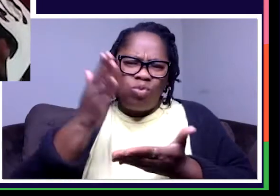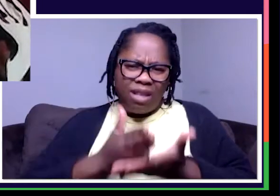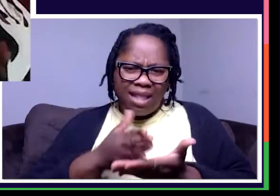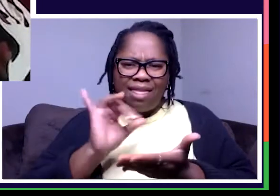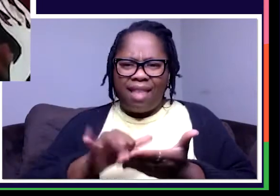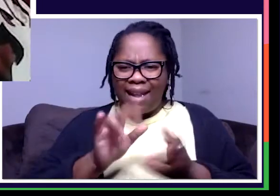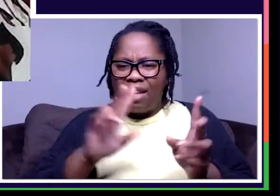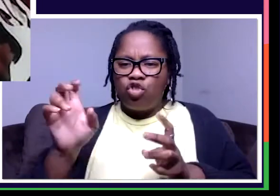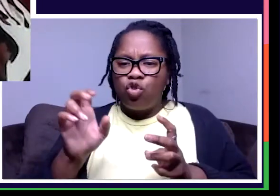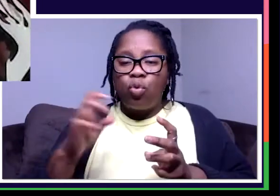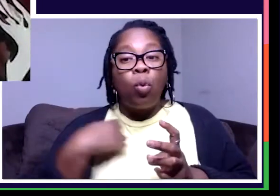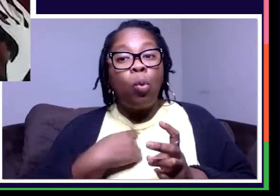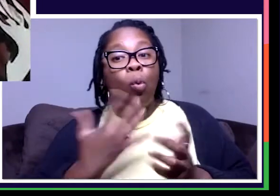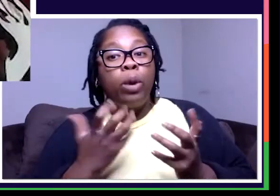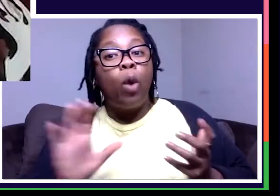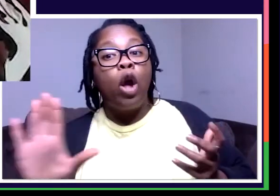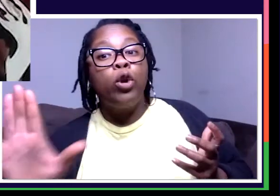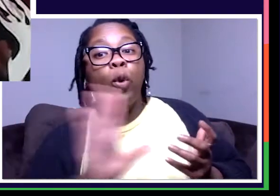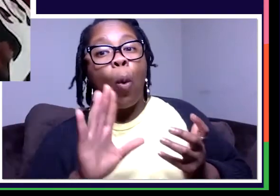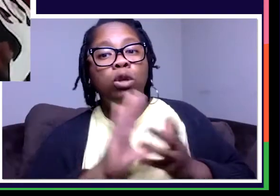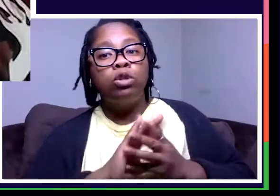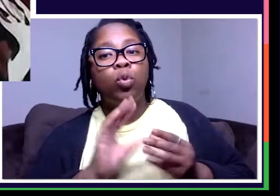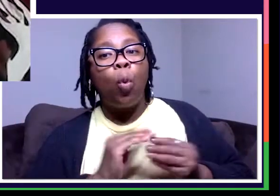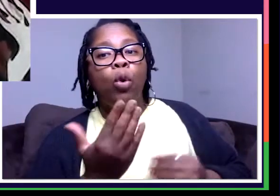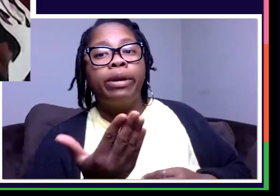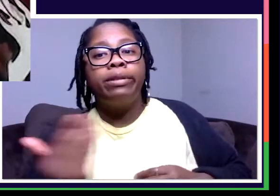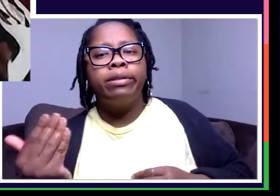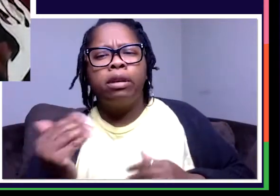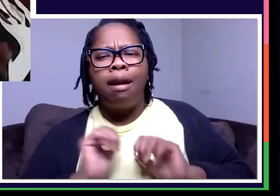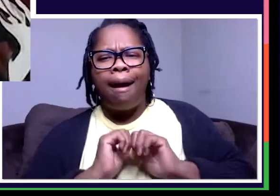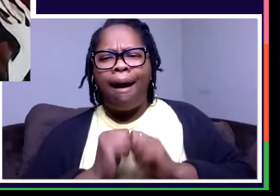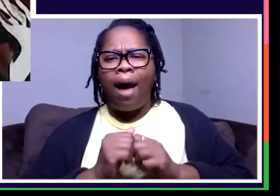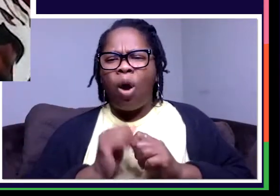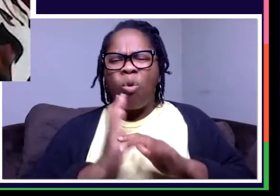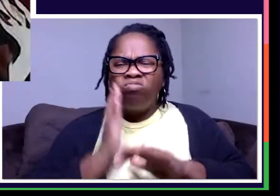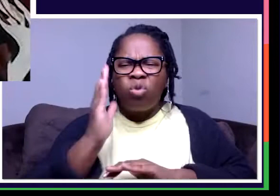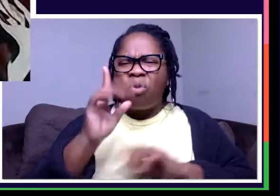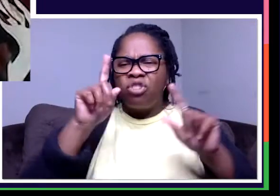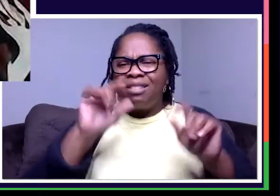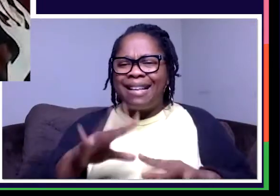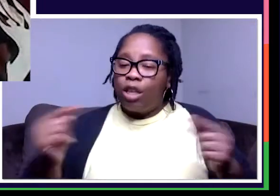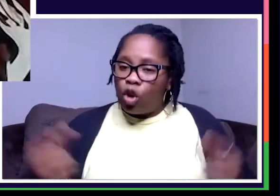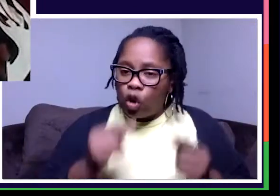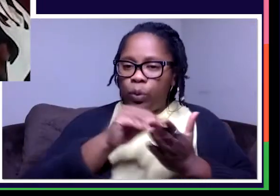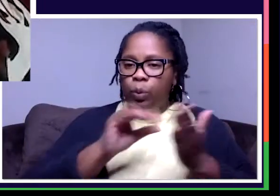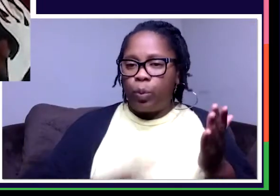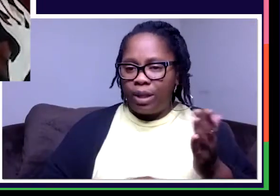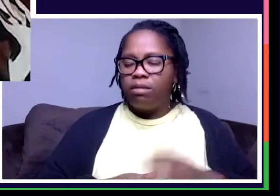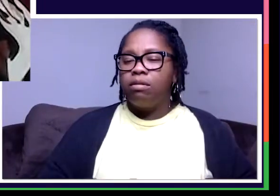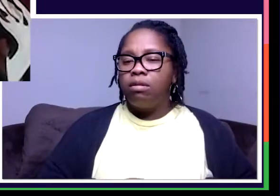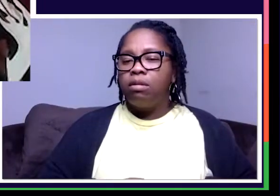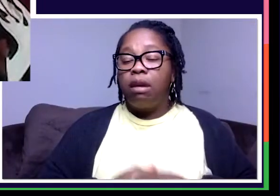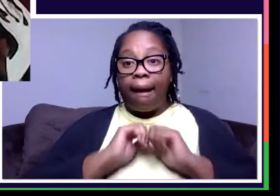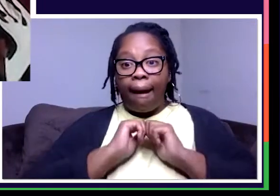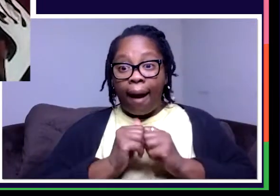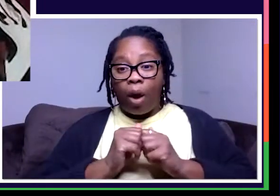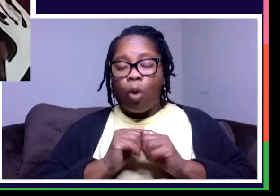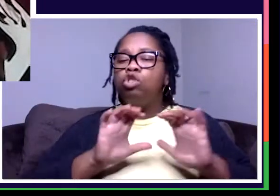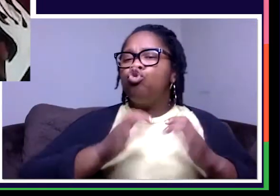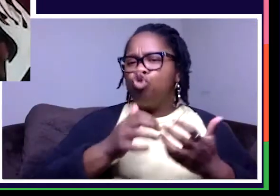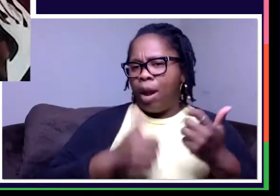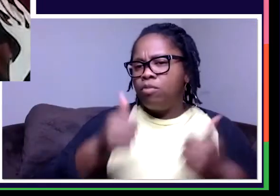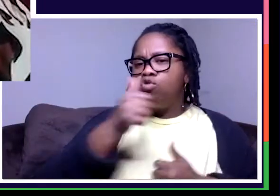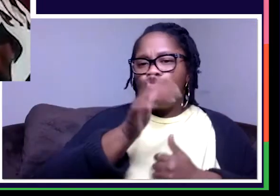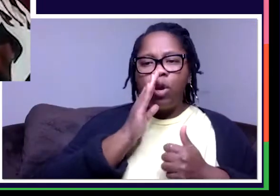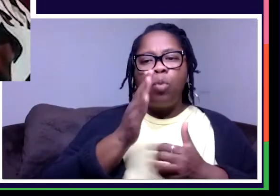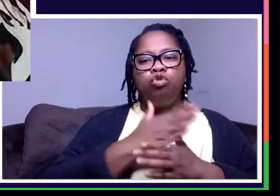be looking for your stories on how overtesting is hurting our students. Your chapter chair will